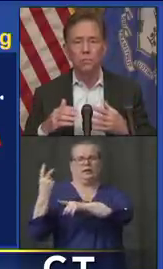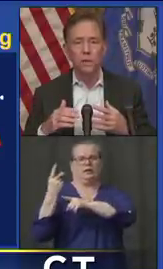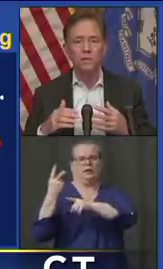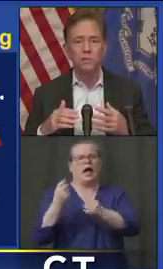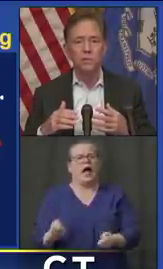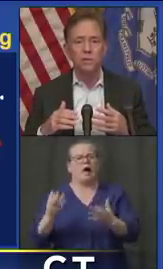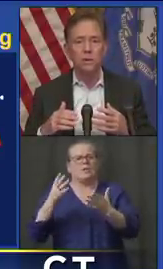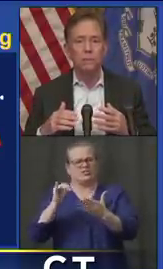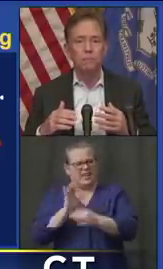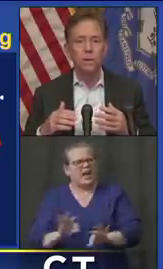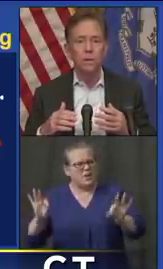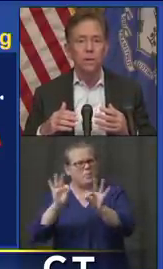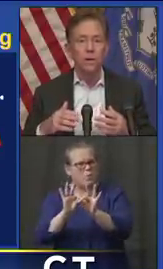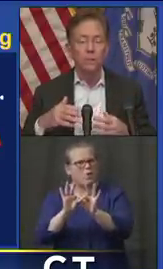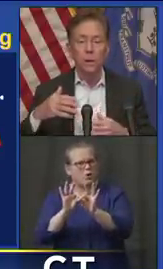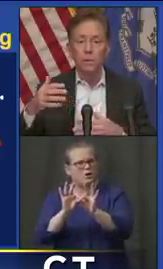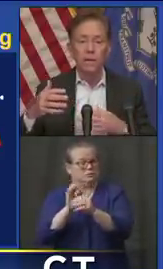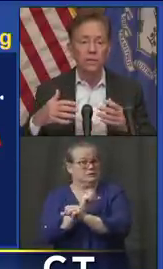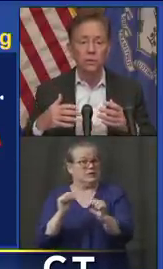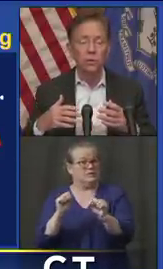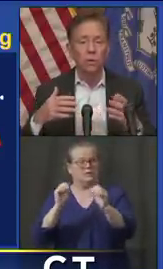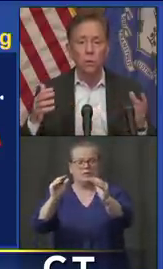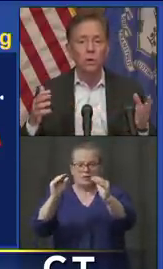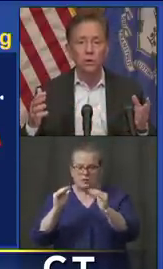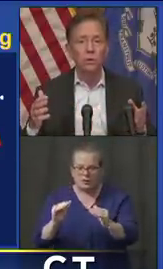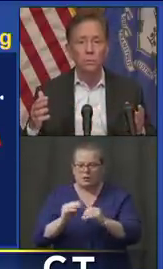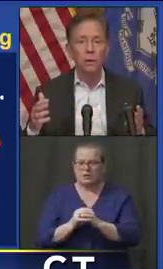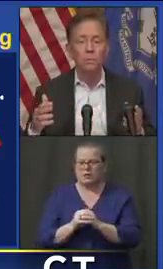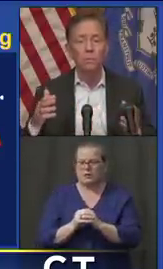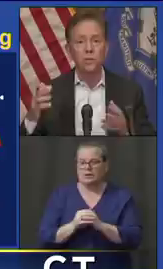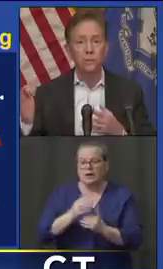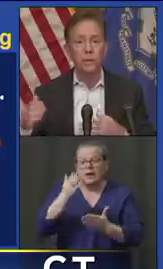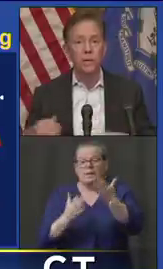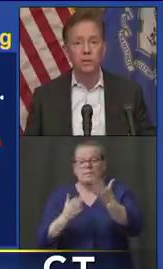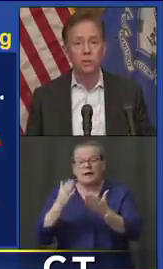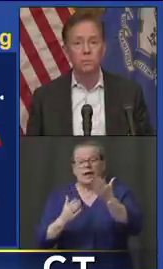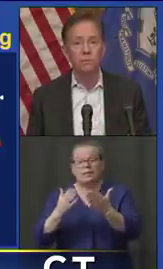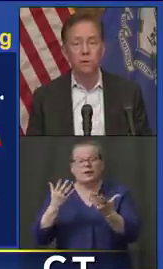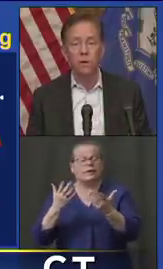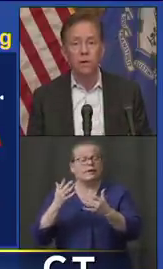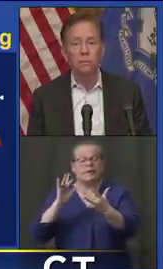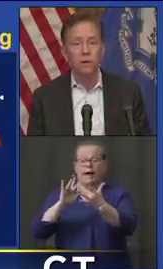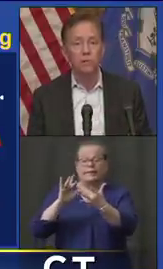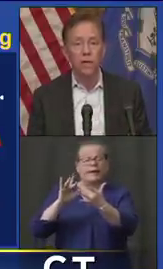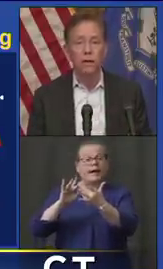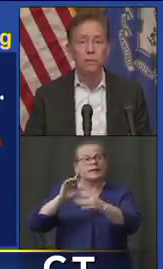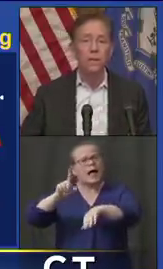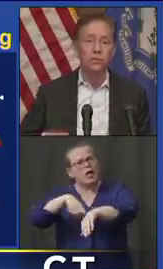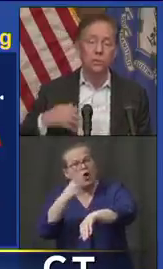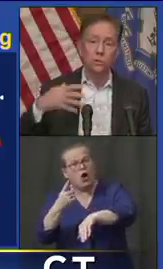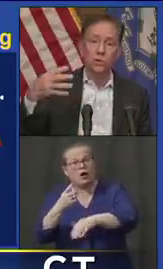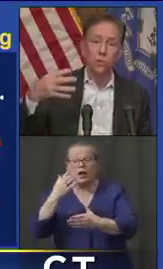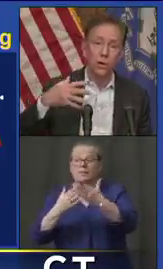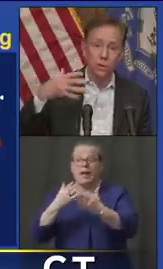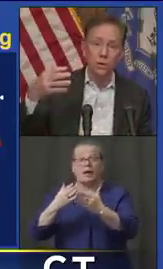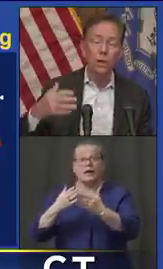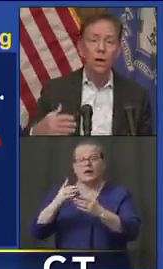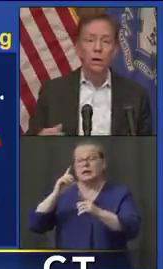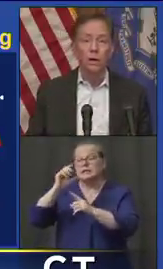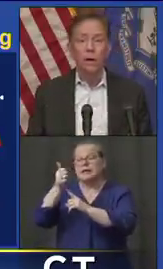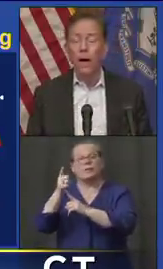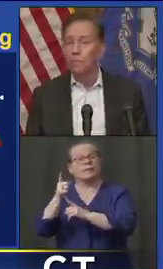In some places, you're maybe next to only one or two people, but you can be next to them for, 10 minutes. So there's a